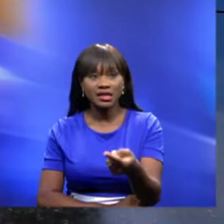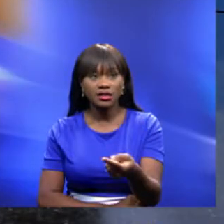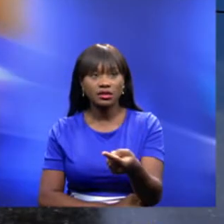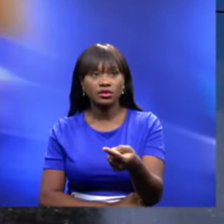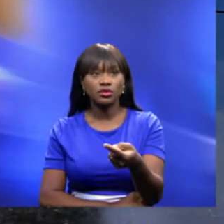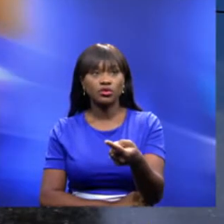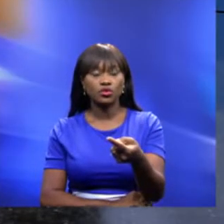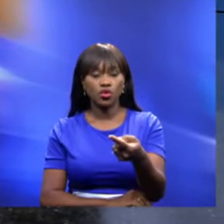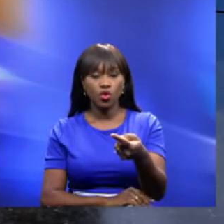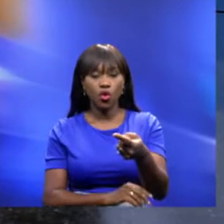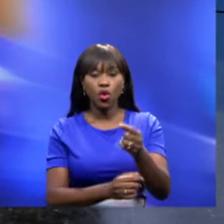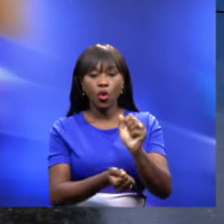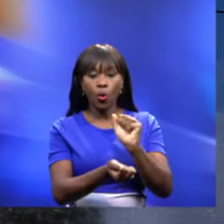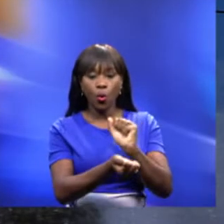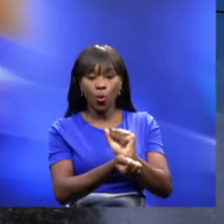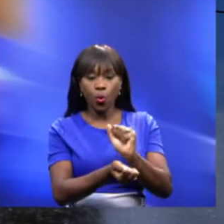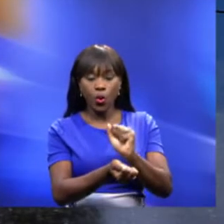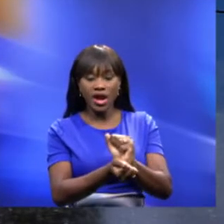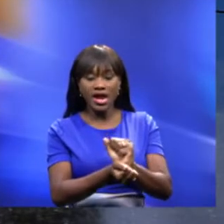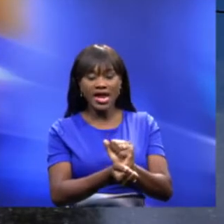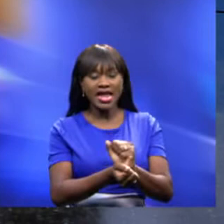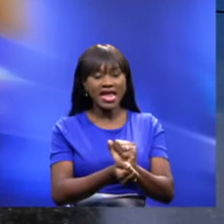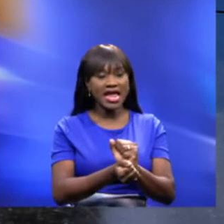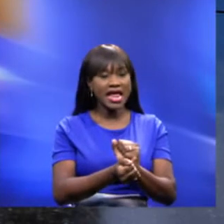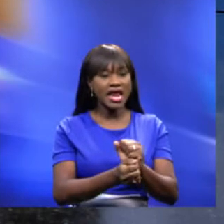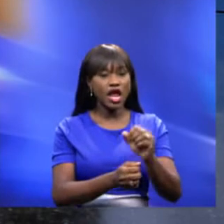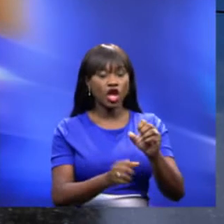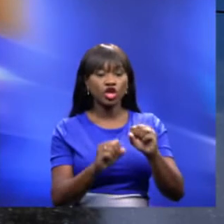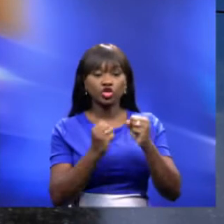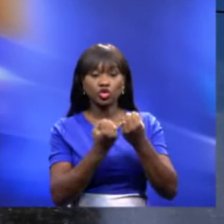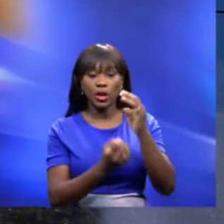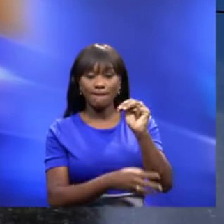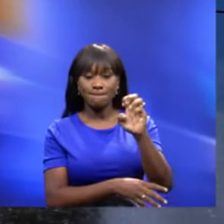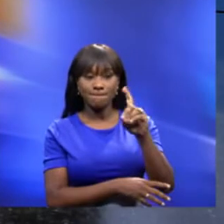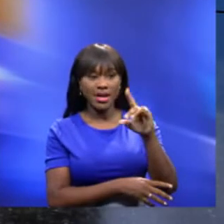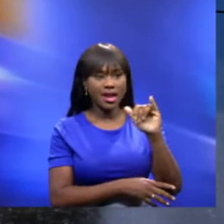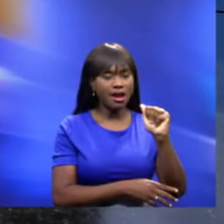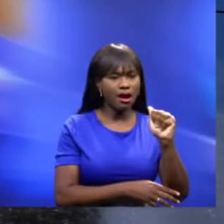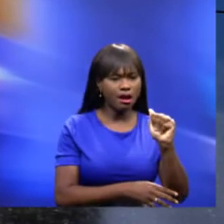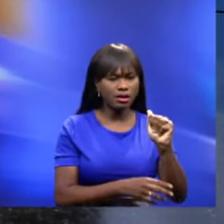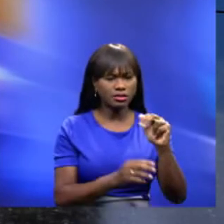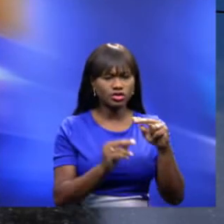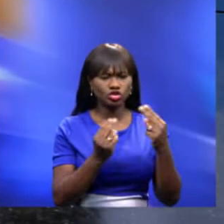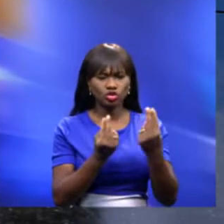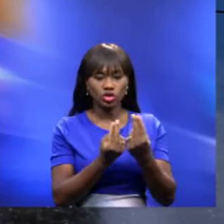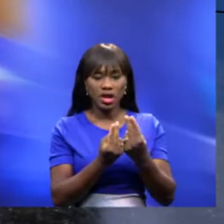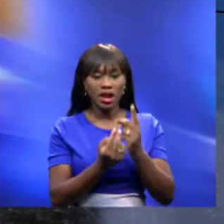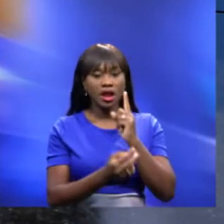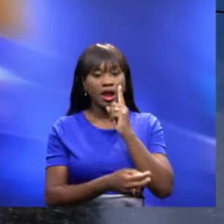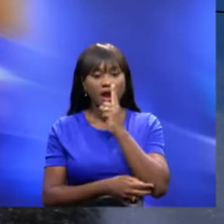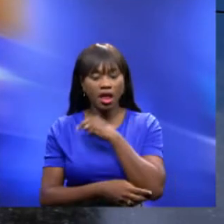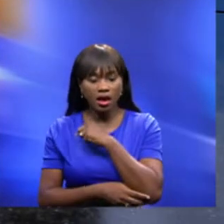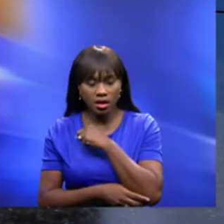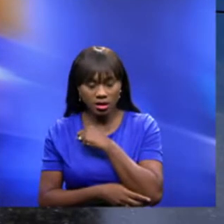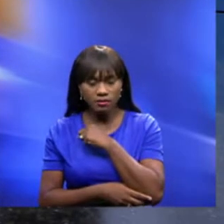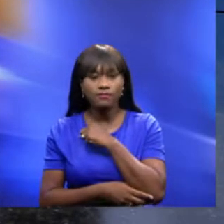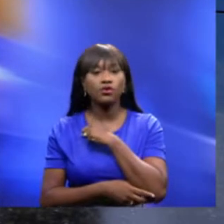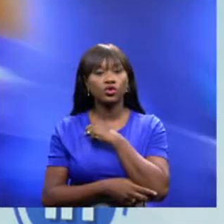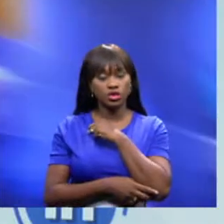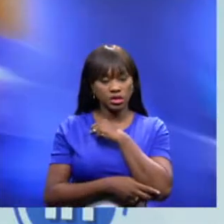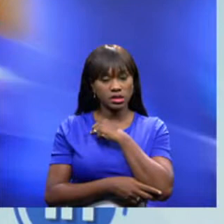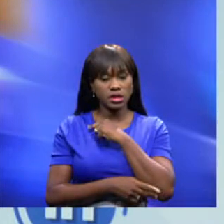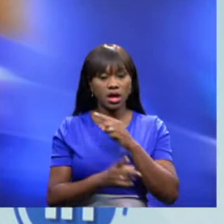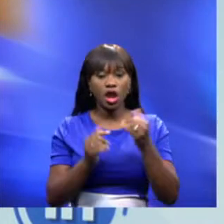are working at the cyber and social media unit. That's where it's reached now. Right now we have